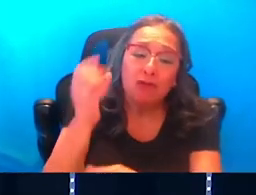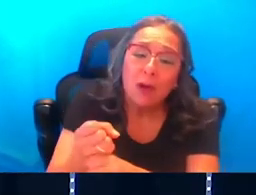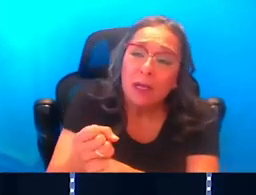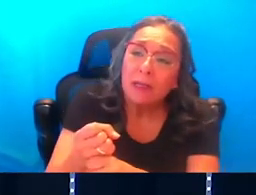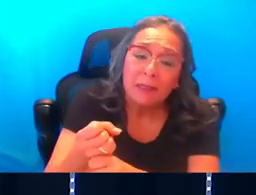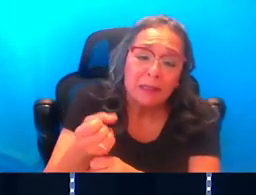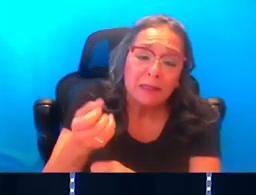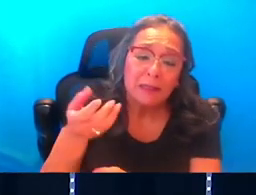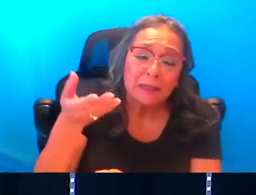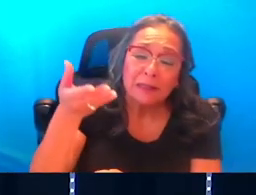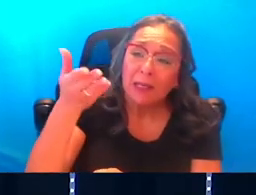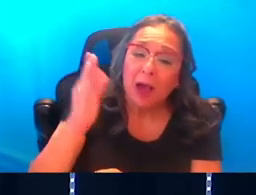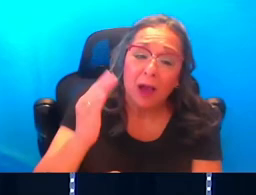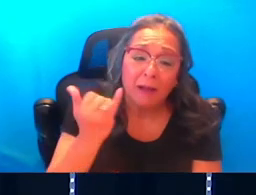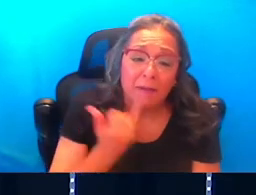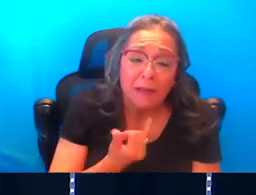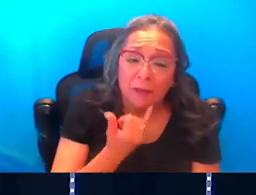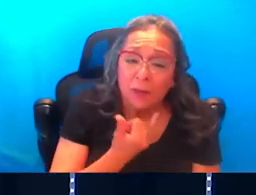do.